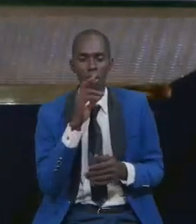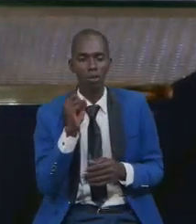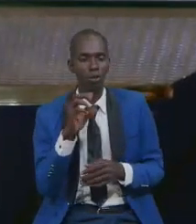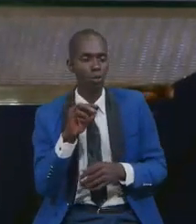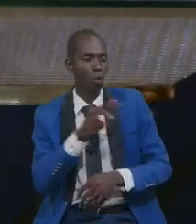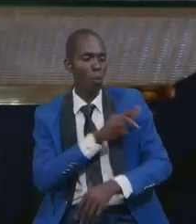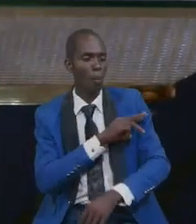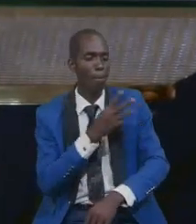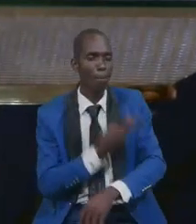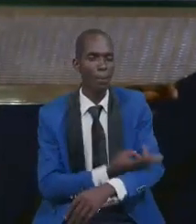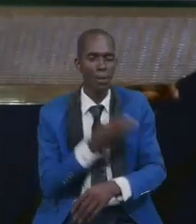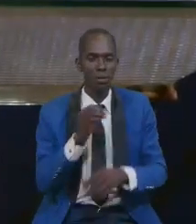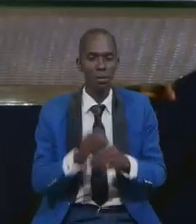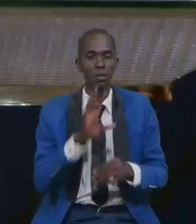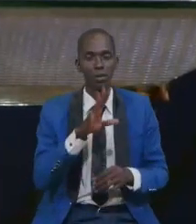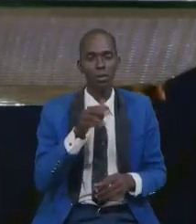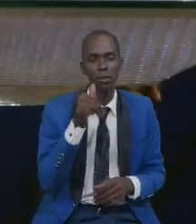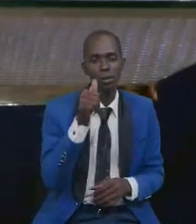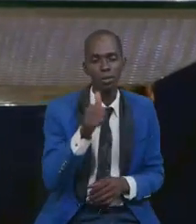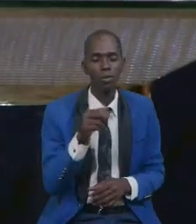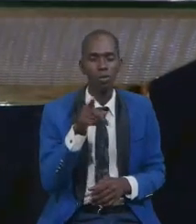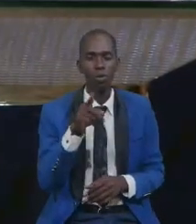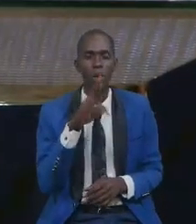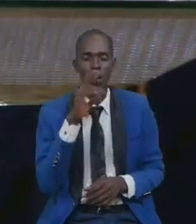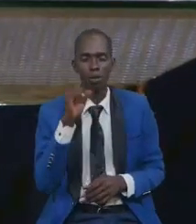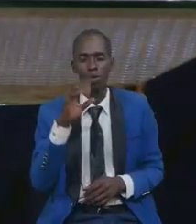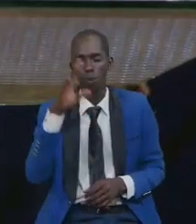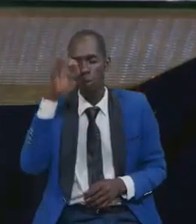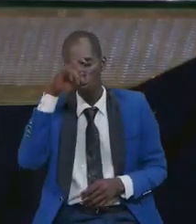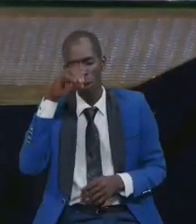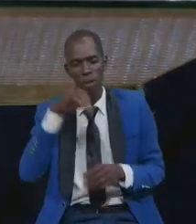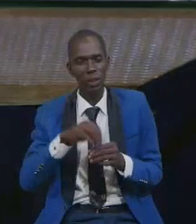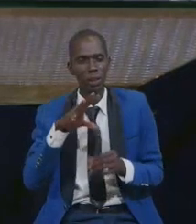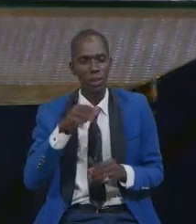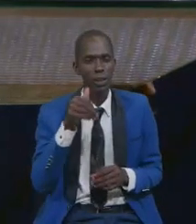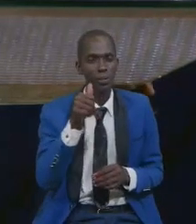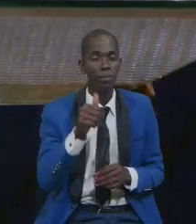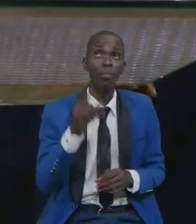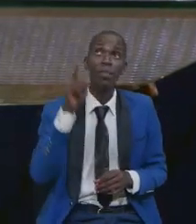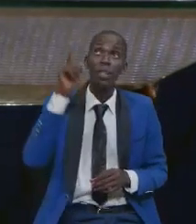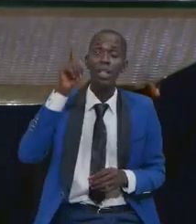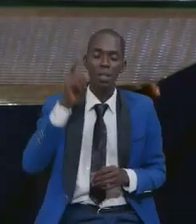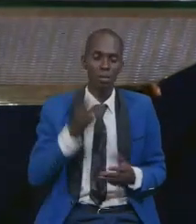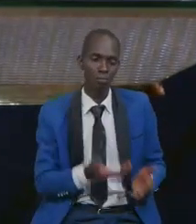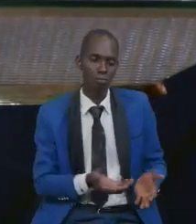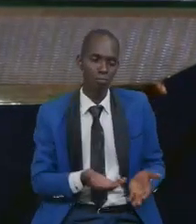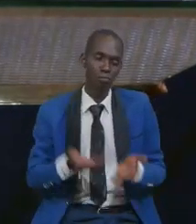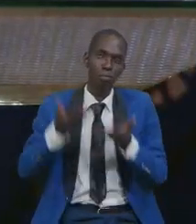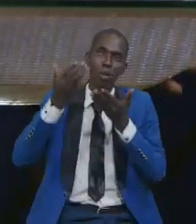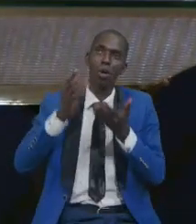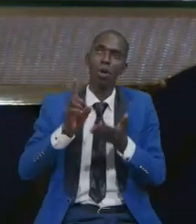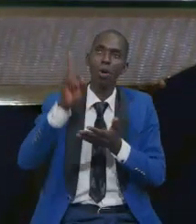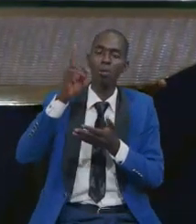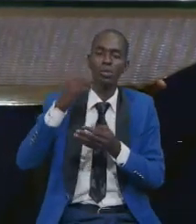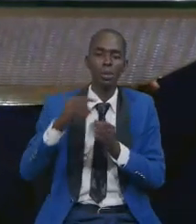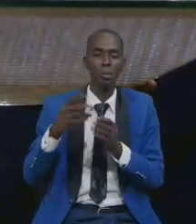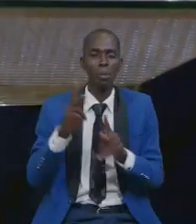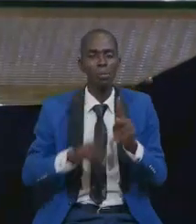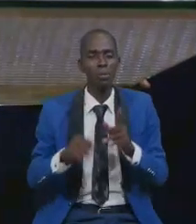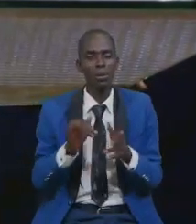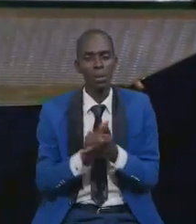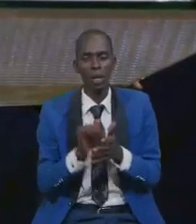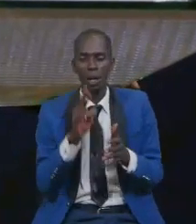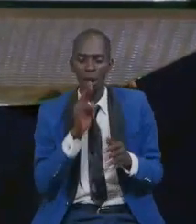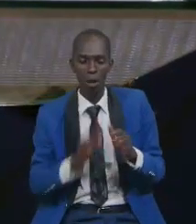in yourself, so wise in yourself. He setteth up the basest of all men. And then in